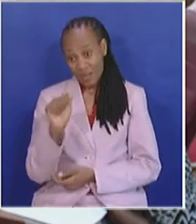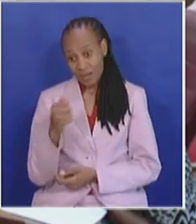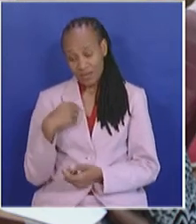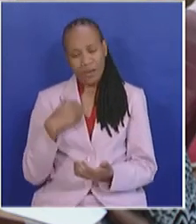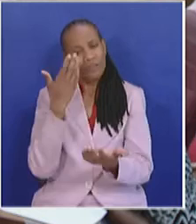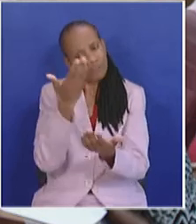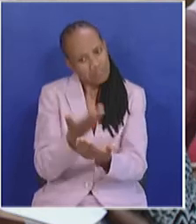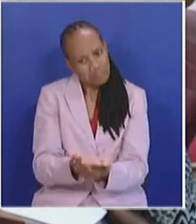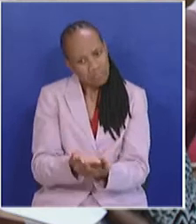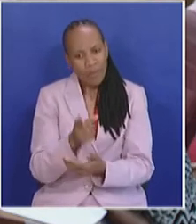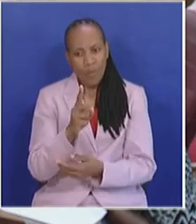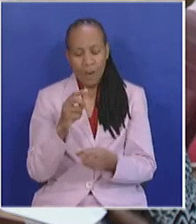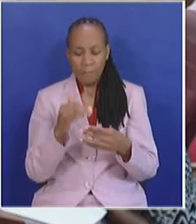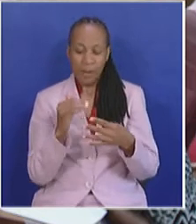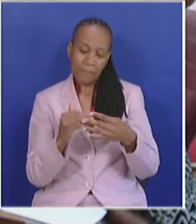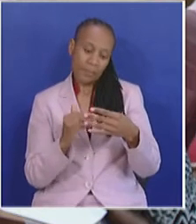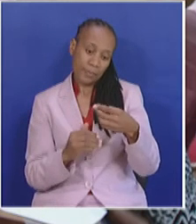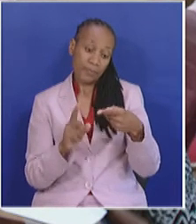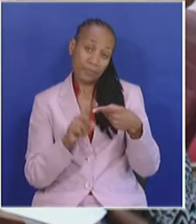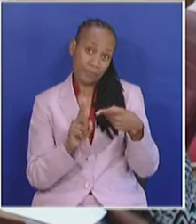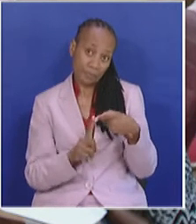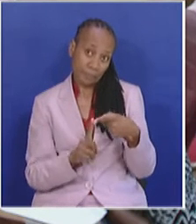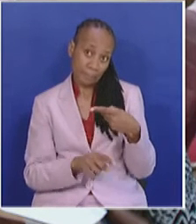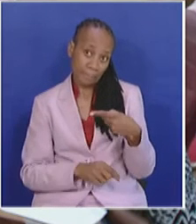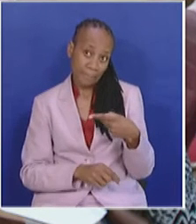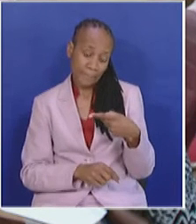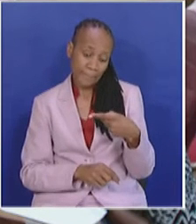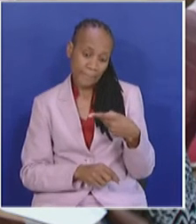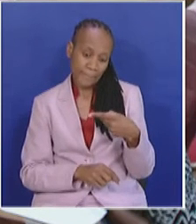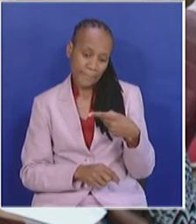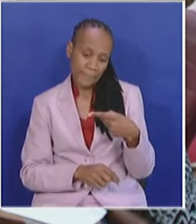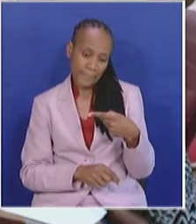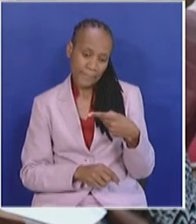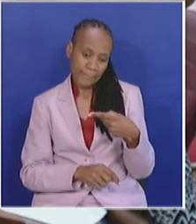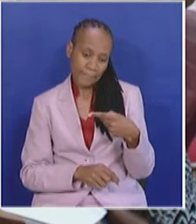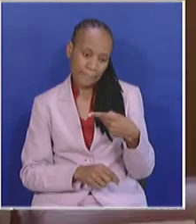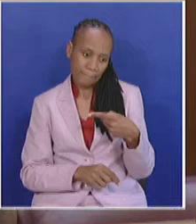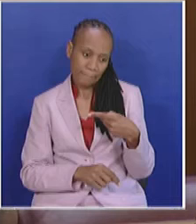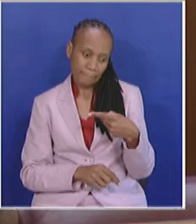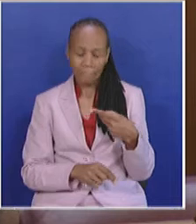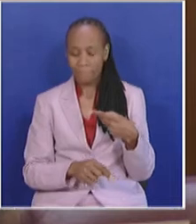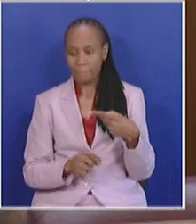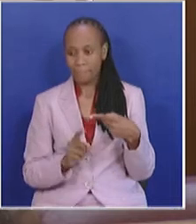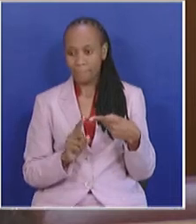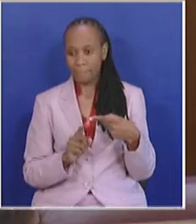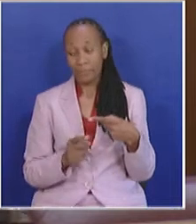wish to move the following motion without notice that this House,